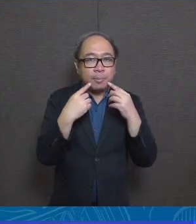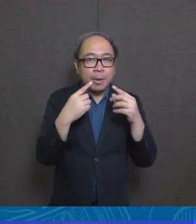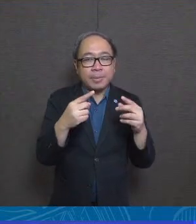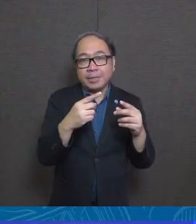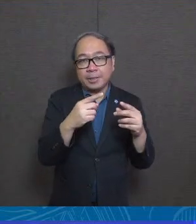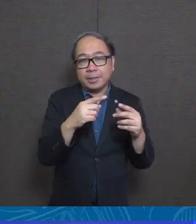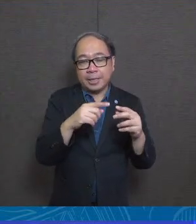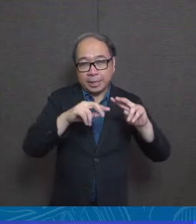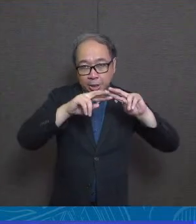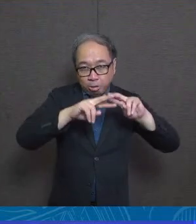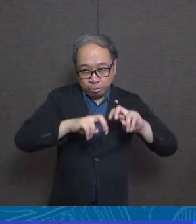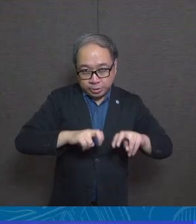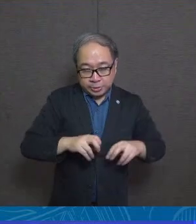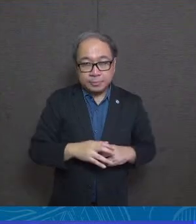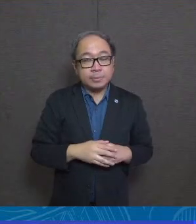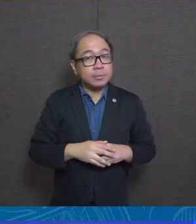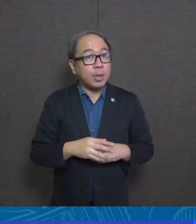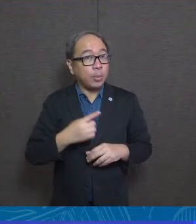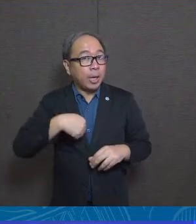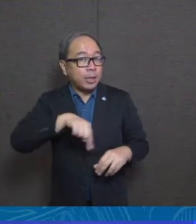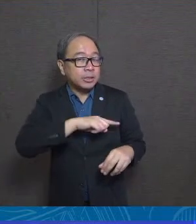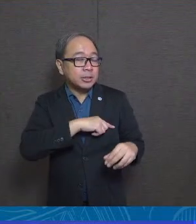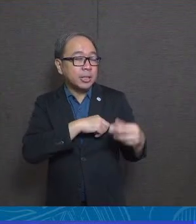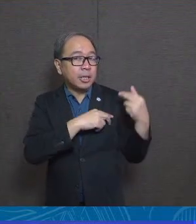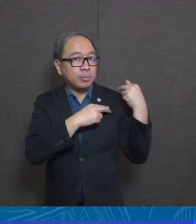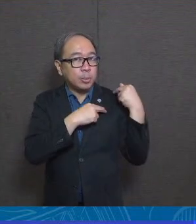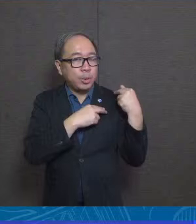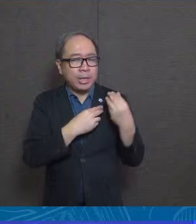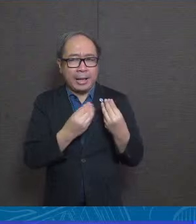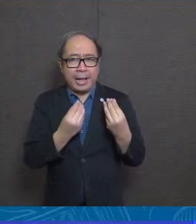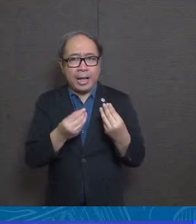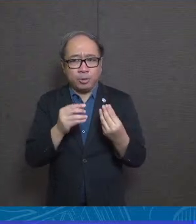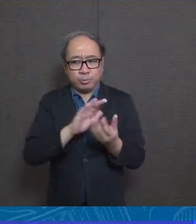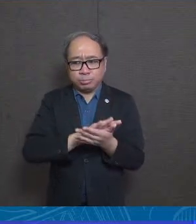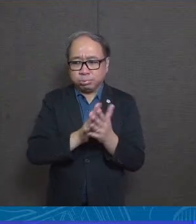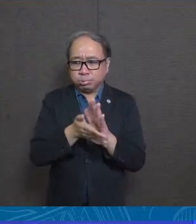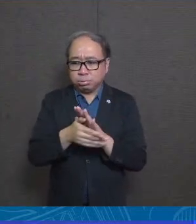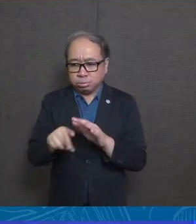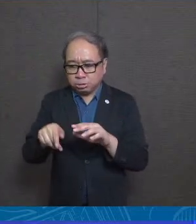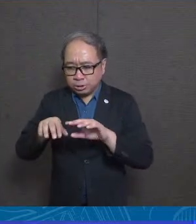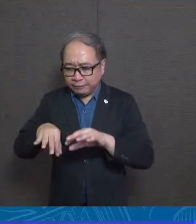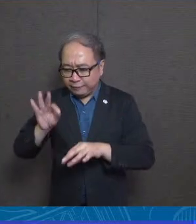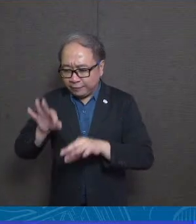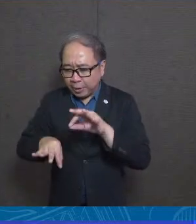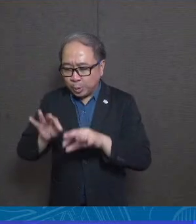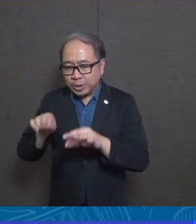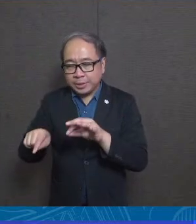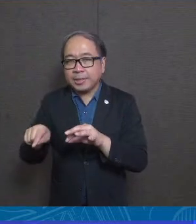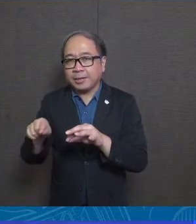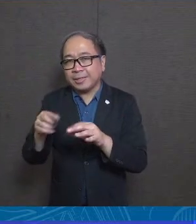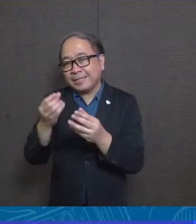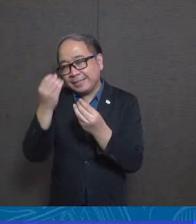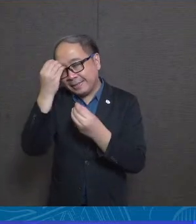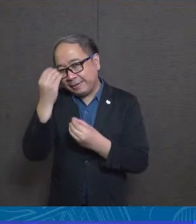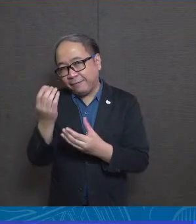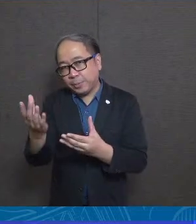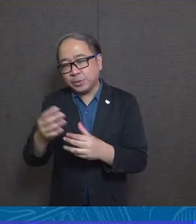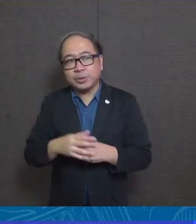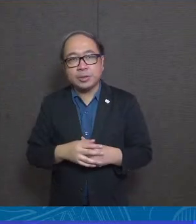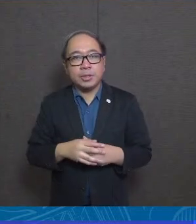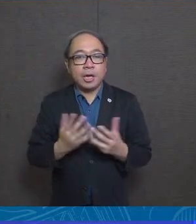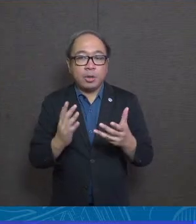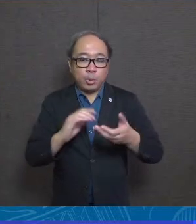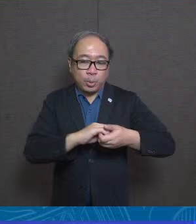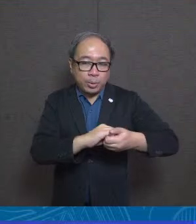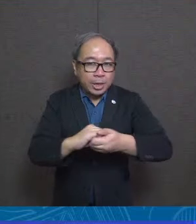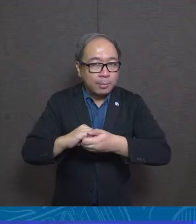we have the responsibility to be aware how it will be interpreted. And then collaboration, participation, and